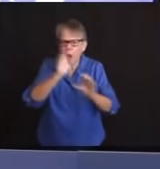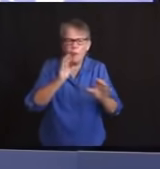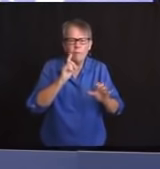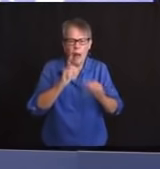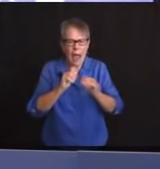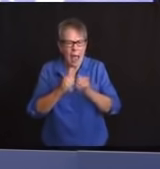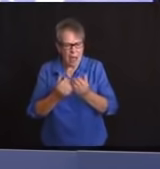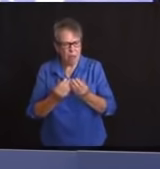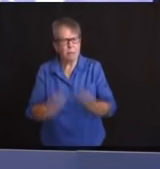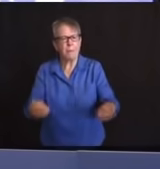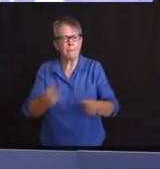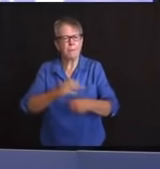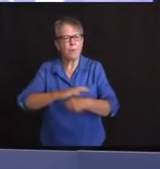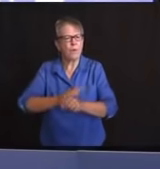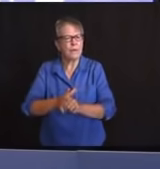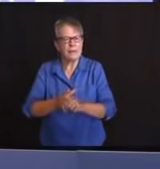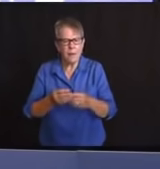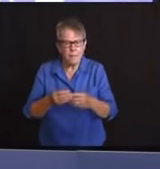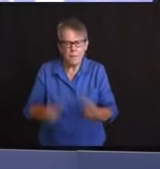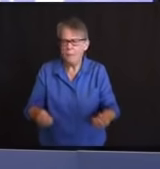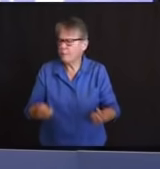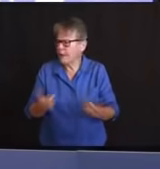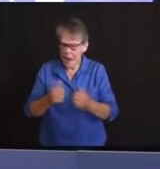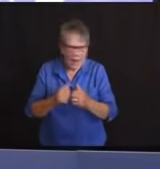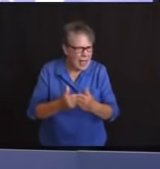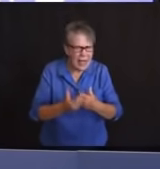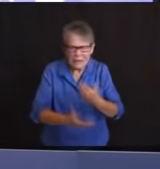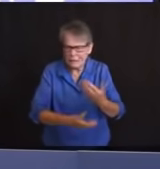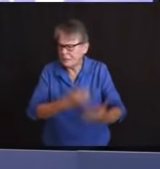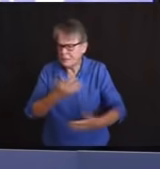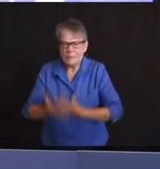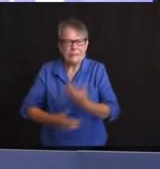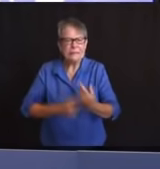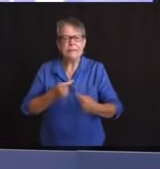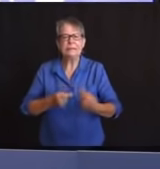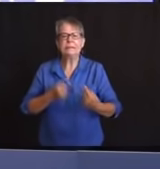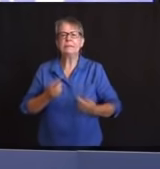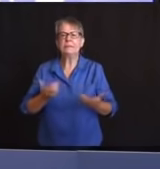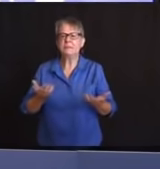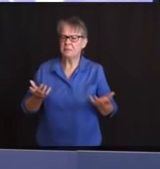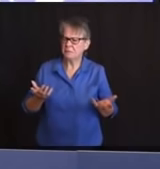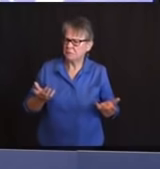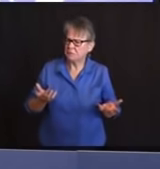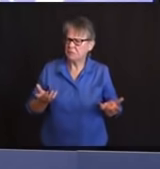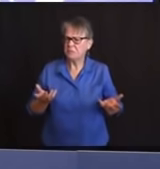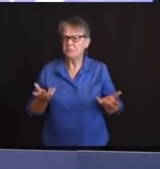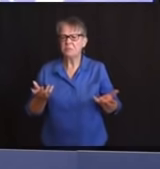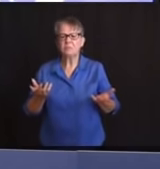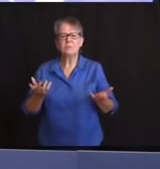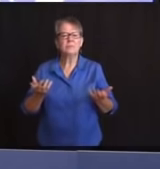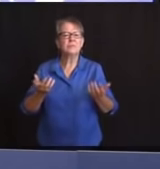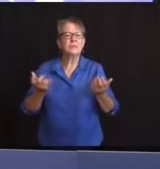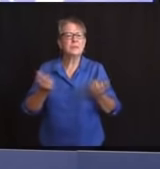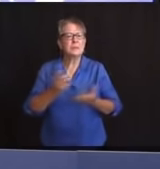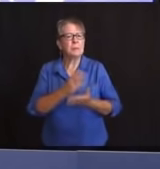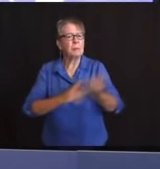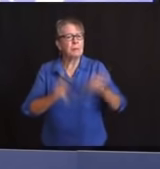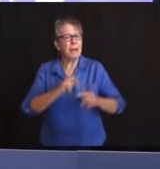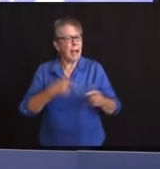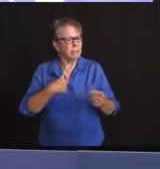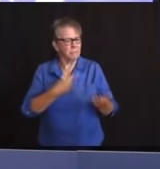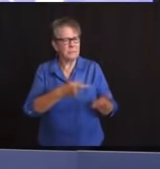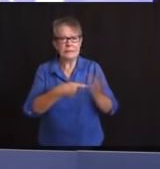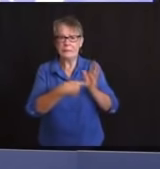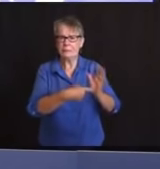you know, and as we've reported, some individuals have mild to moderate illness from the virus, and some require hospitalization and